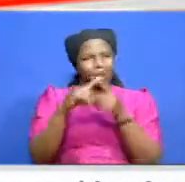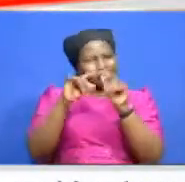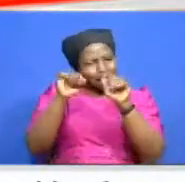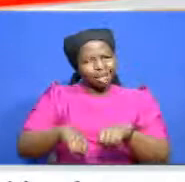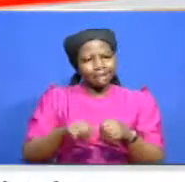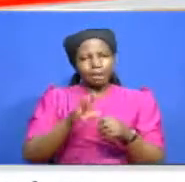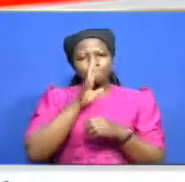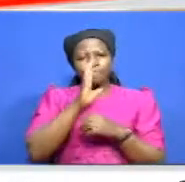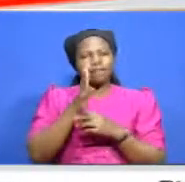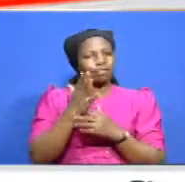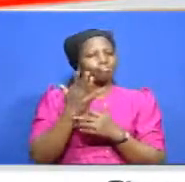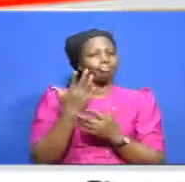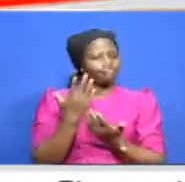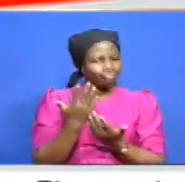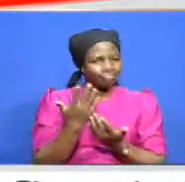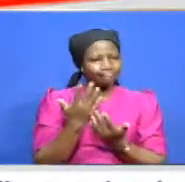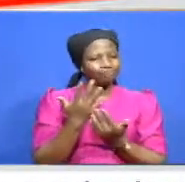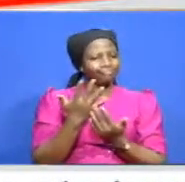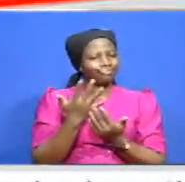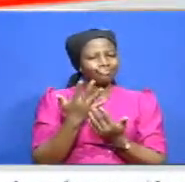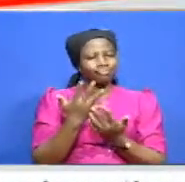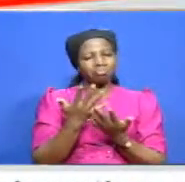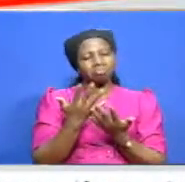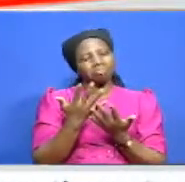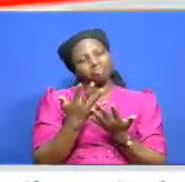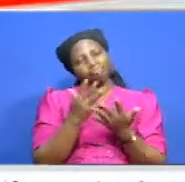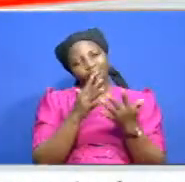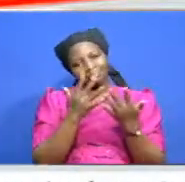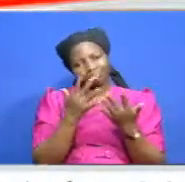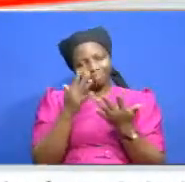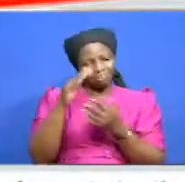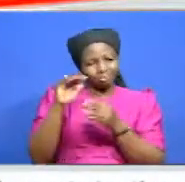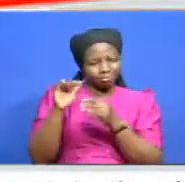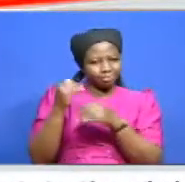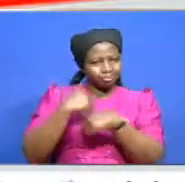spread across the year, and it can be done.